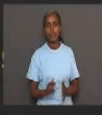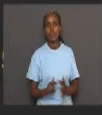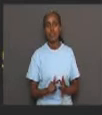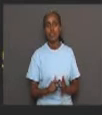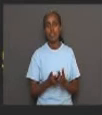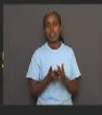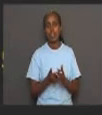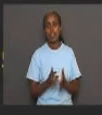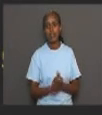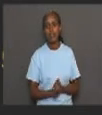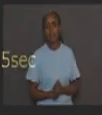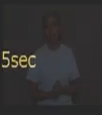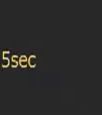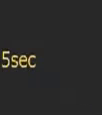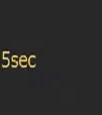Begin.